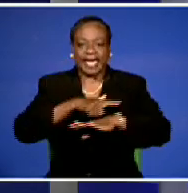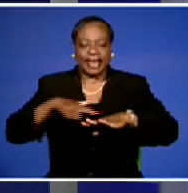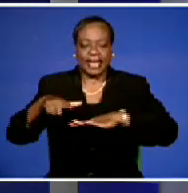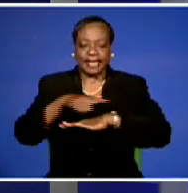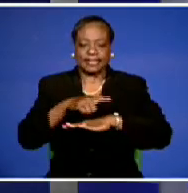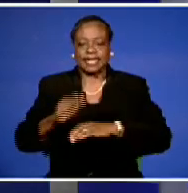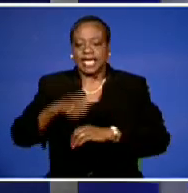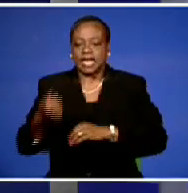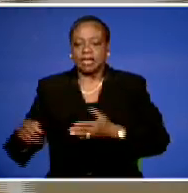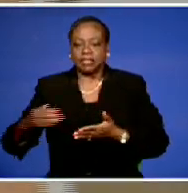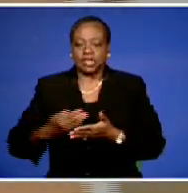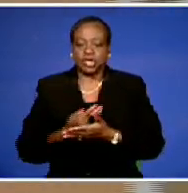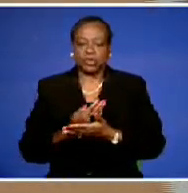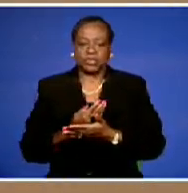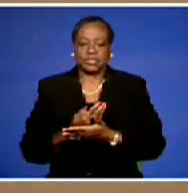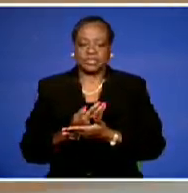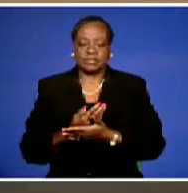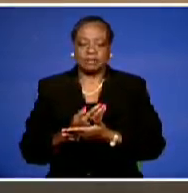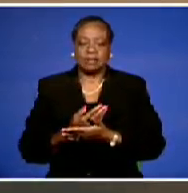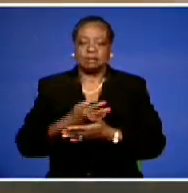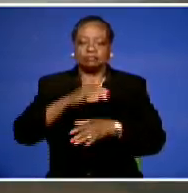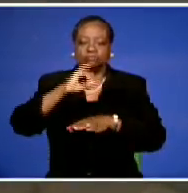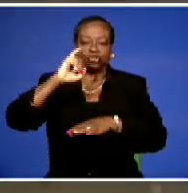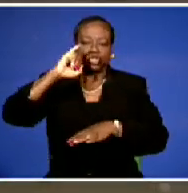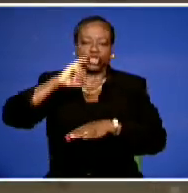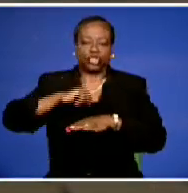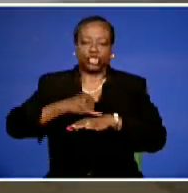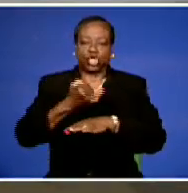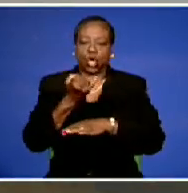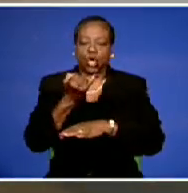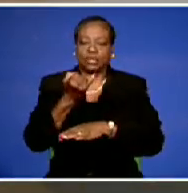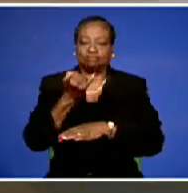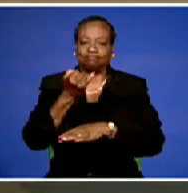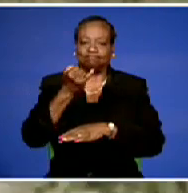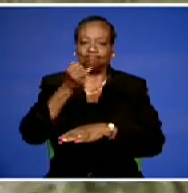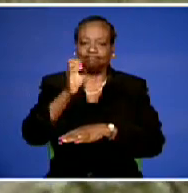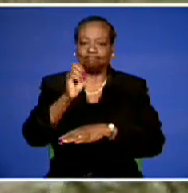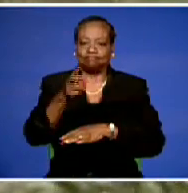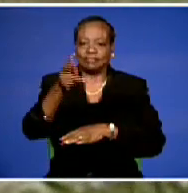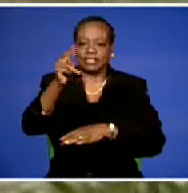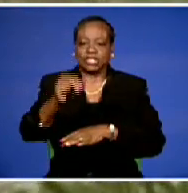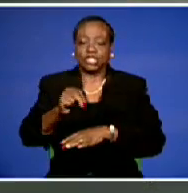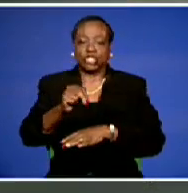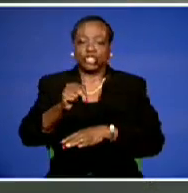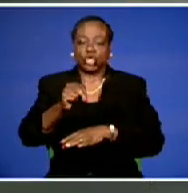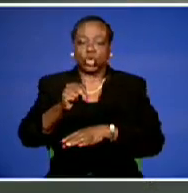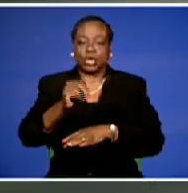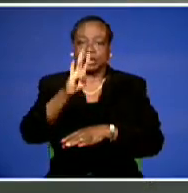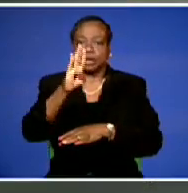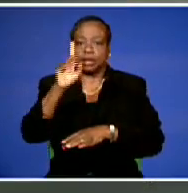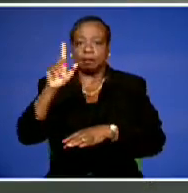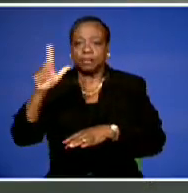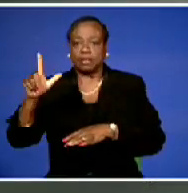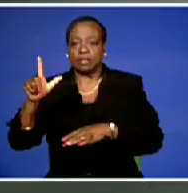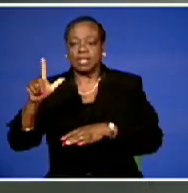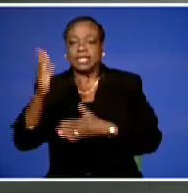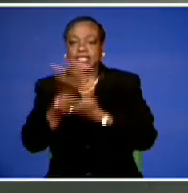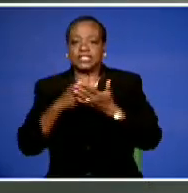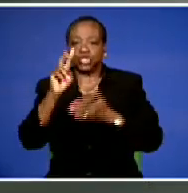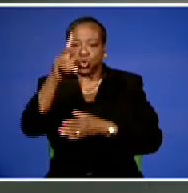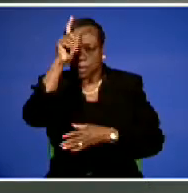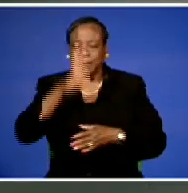In other news tonight, a heist at John Bull's Port Lucaya store is under investigation tonight. Reports are that two men entered the